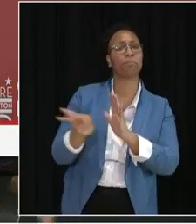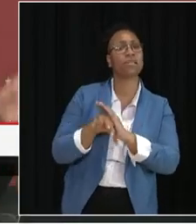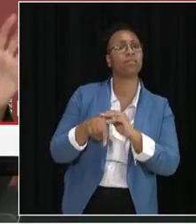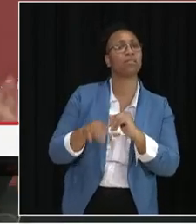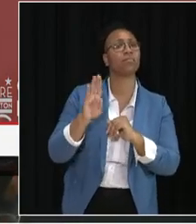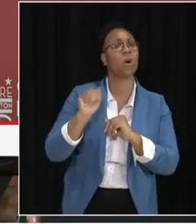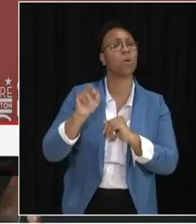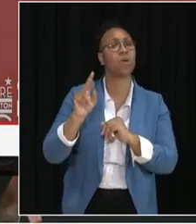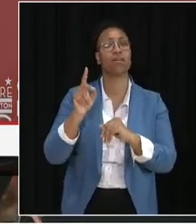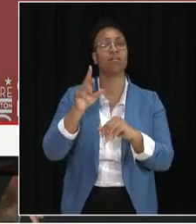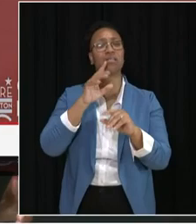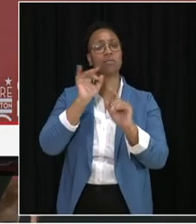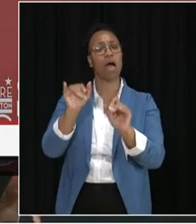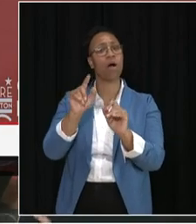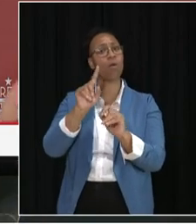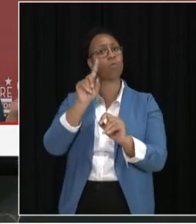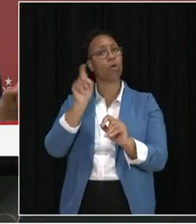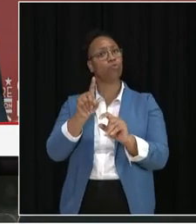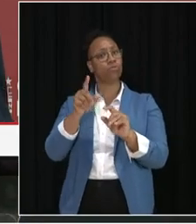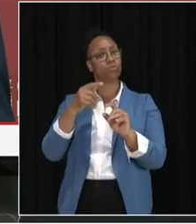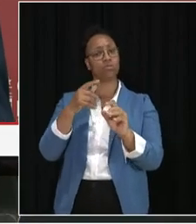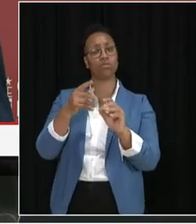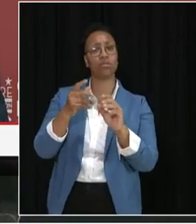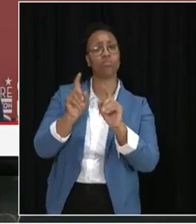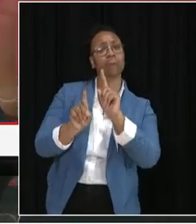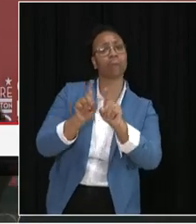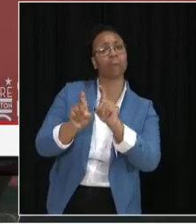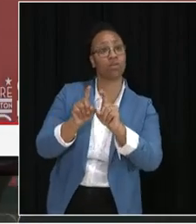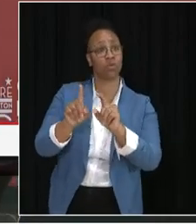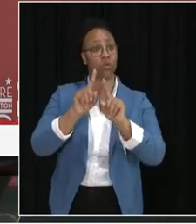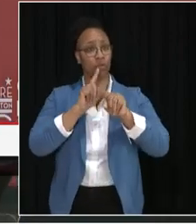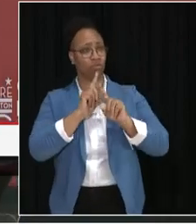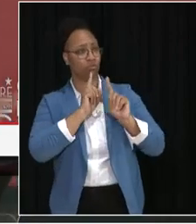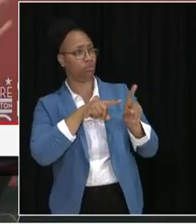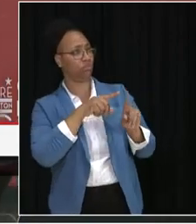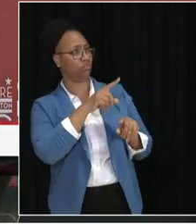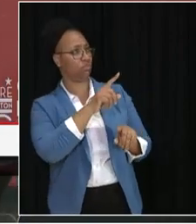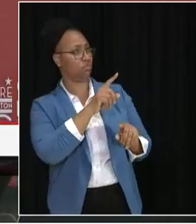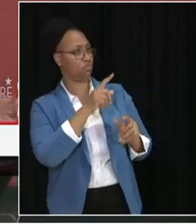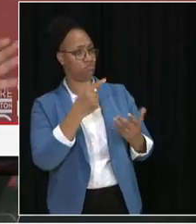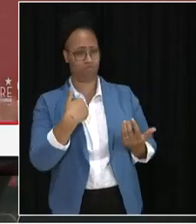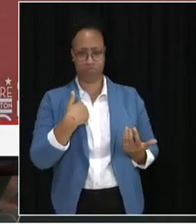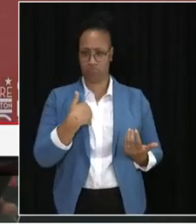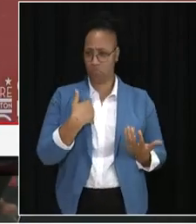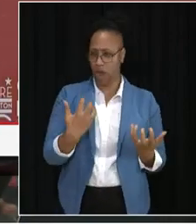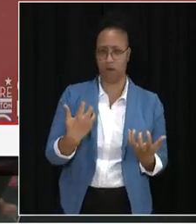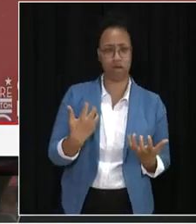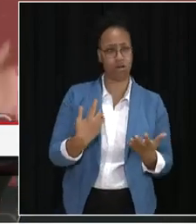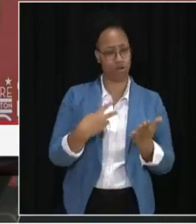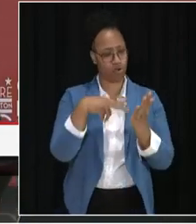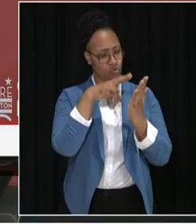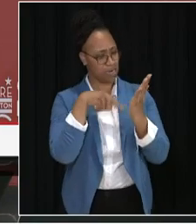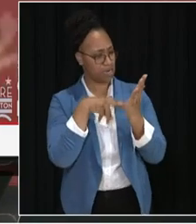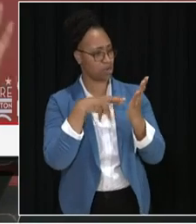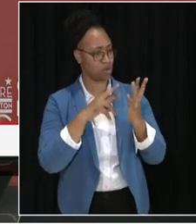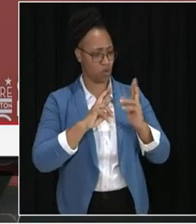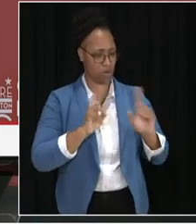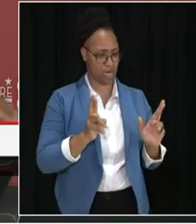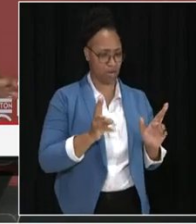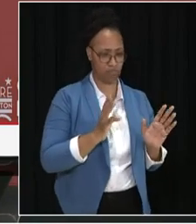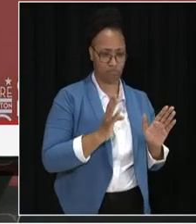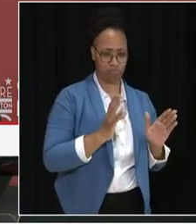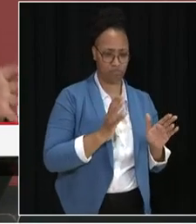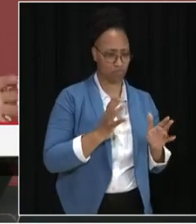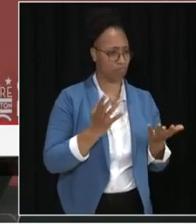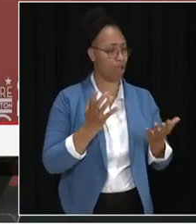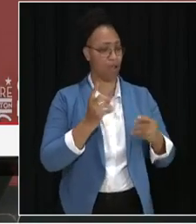stories, but one child just stood up and said to me, you know, I read that I could get 2 years of college here and I don't have to pay, and I figured